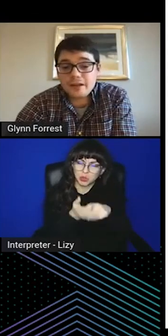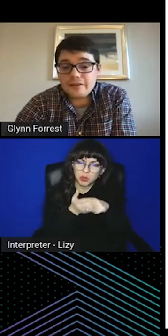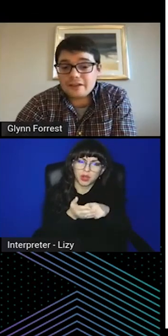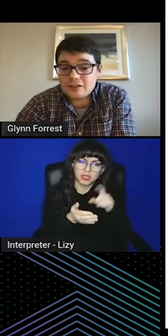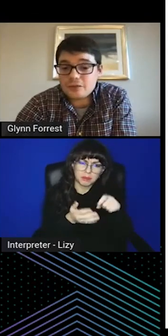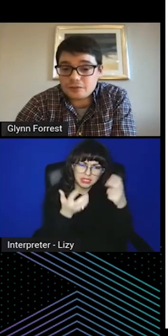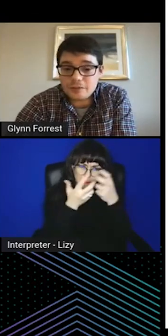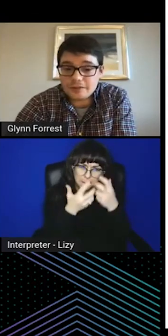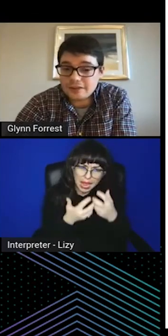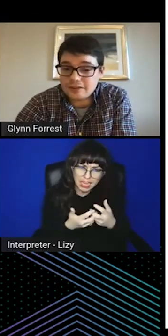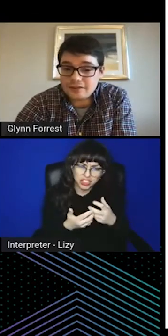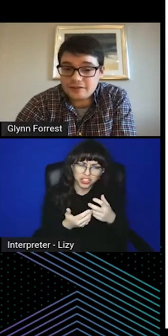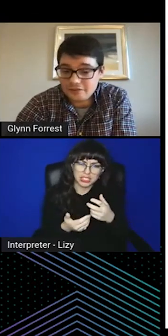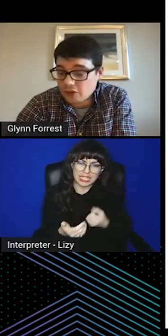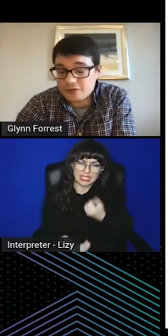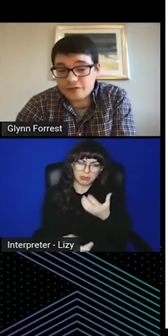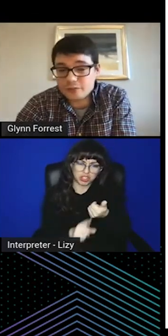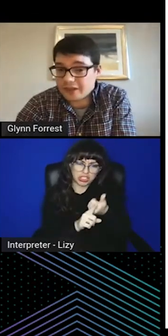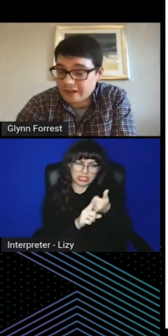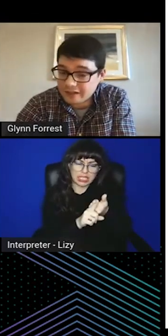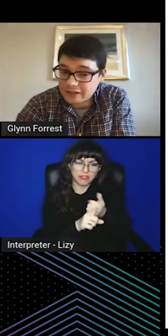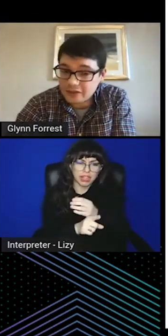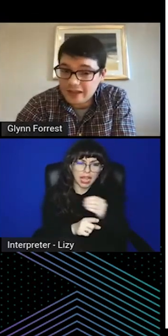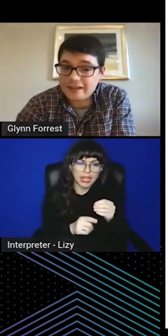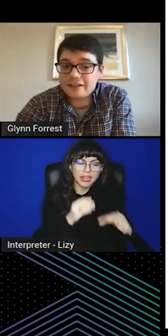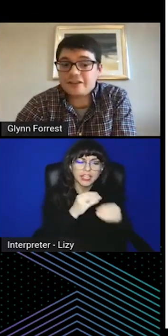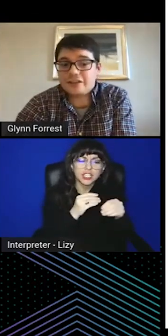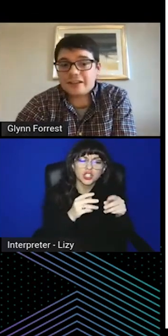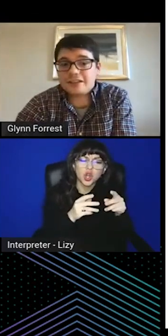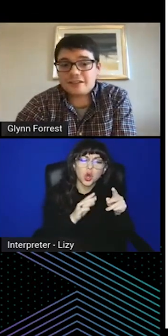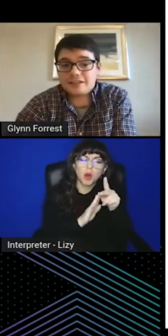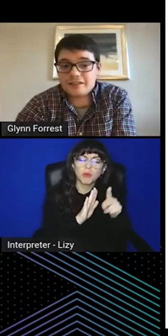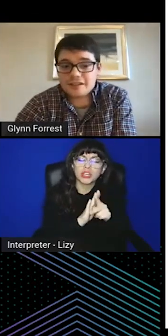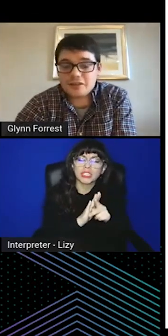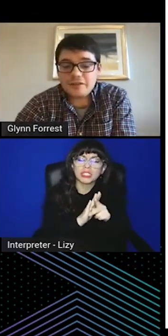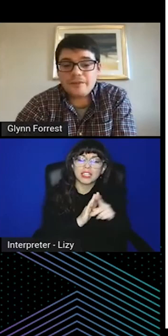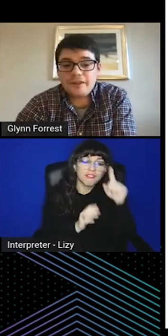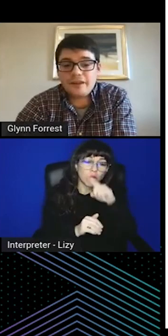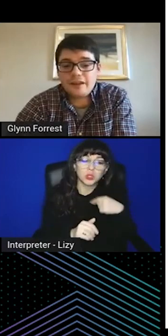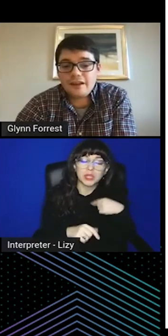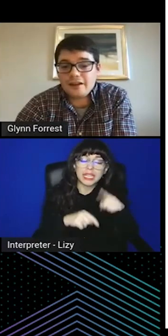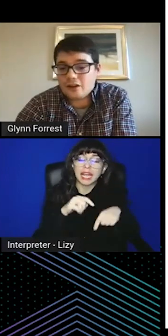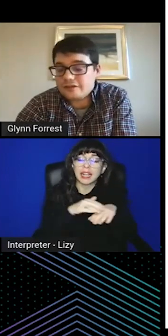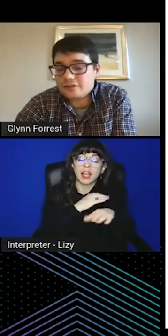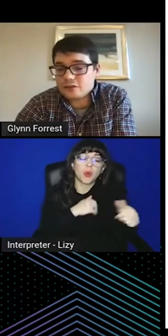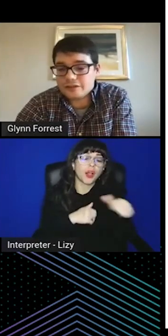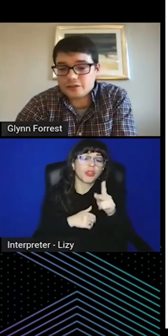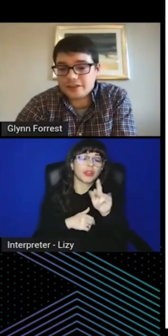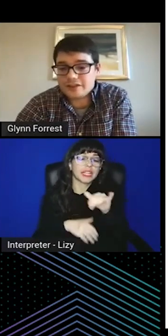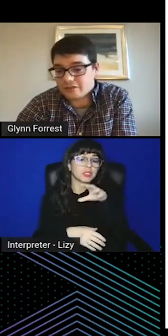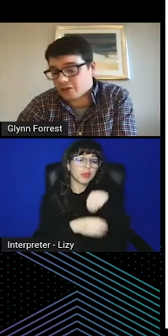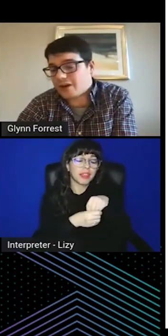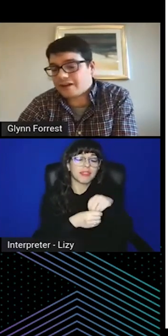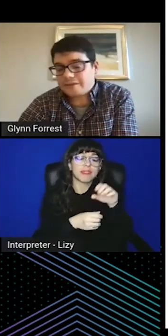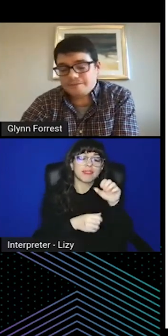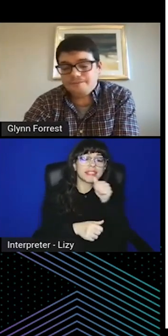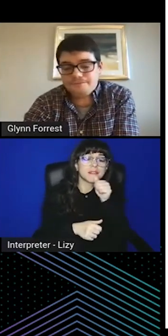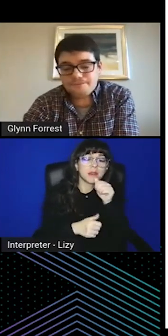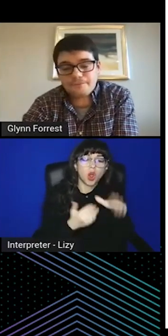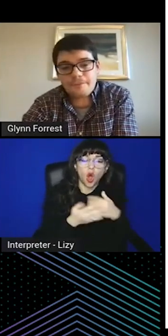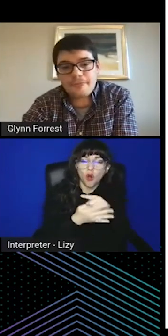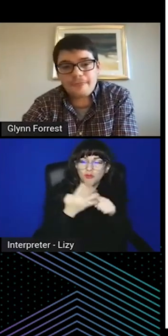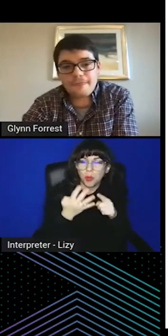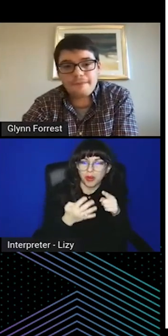Then we have additional properties, false. We can't allow any other keys into the secret. And all 4 of those keys are required.